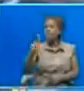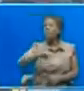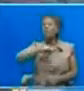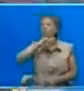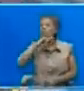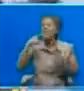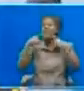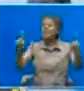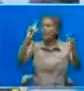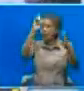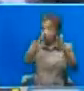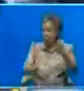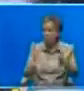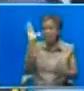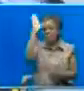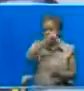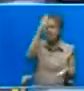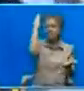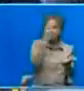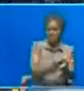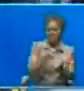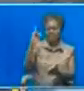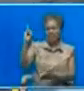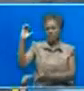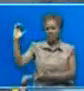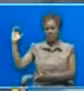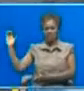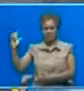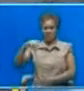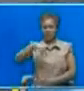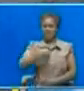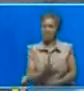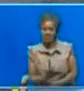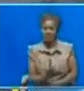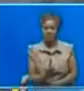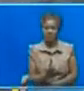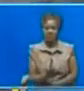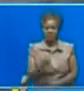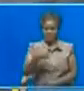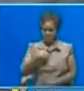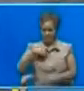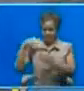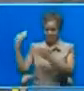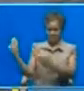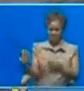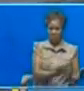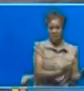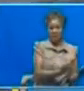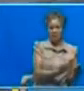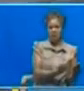public declaration of lack of faith in the ICC. Mimi, ntaleta